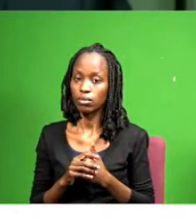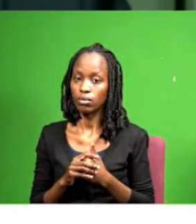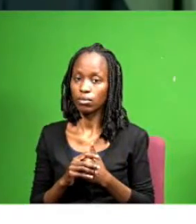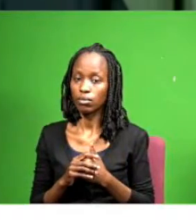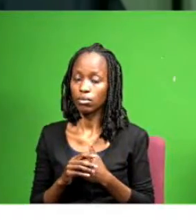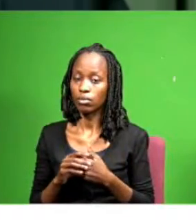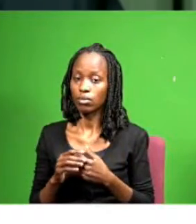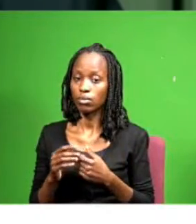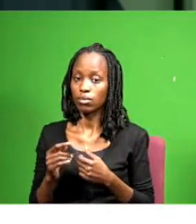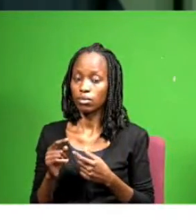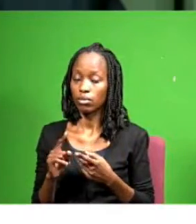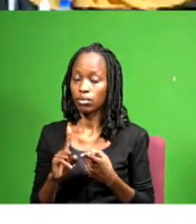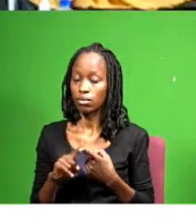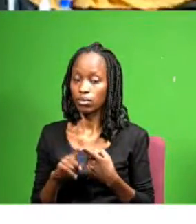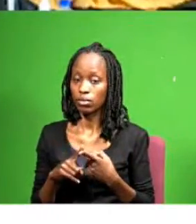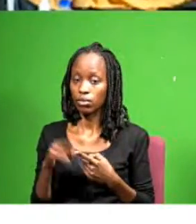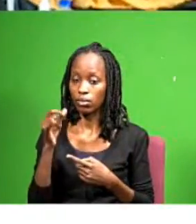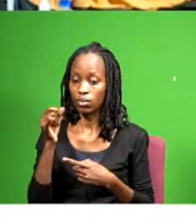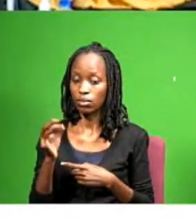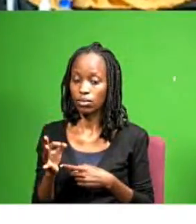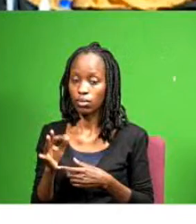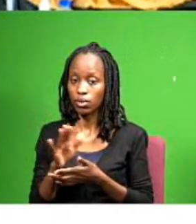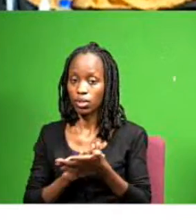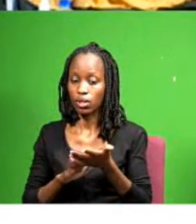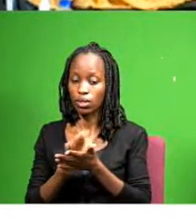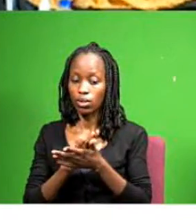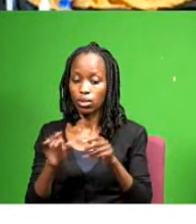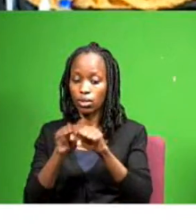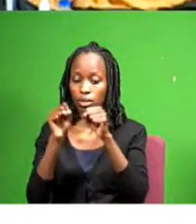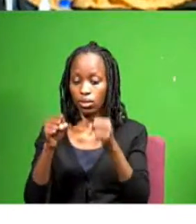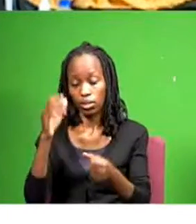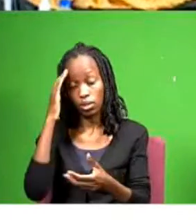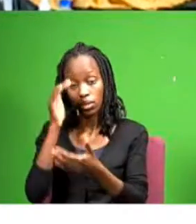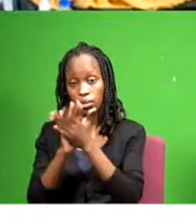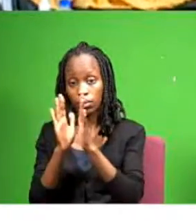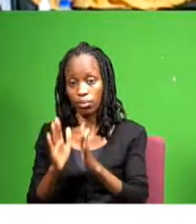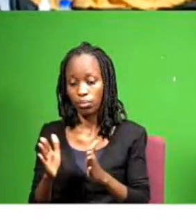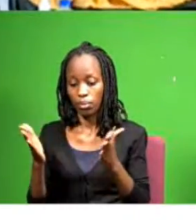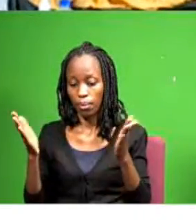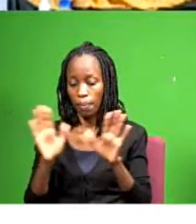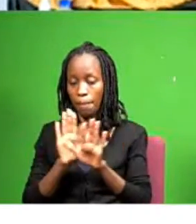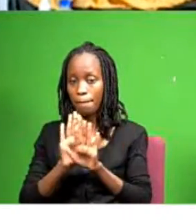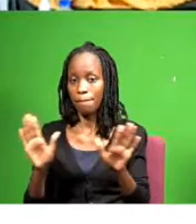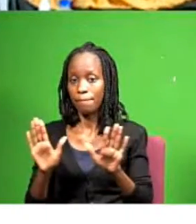Number one, whether the basic structure doctrine, eternity clauses,